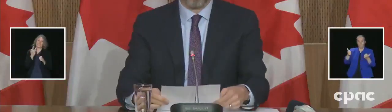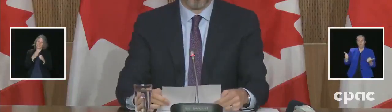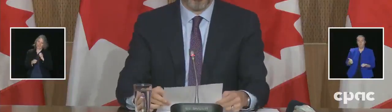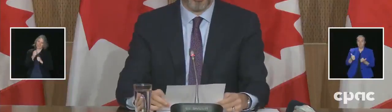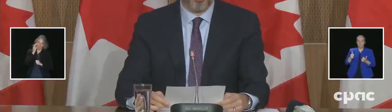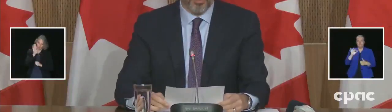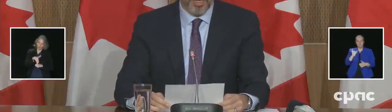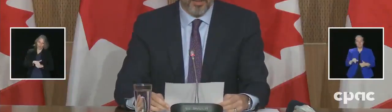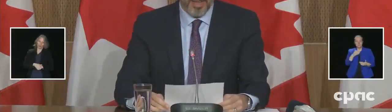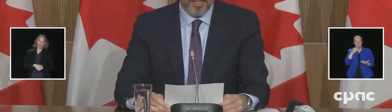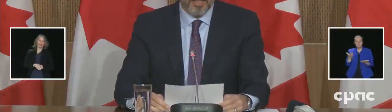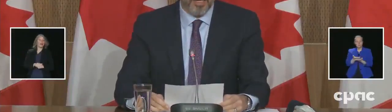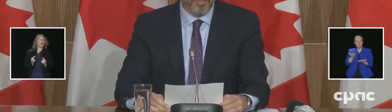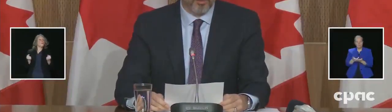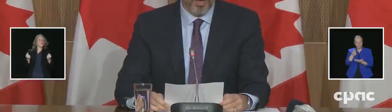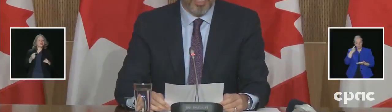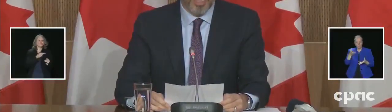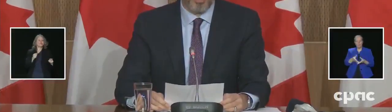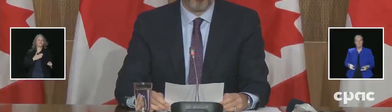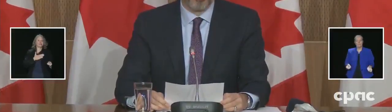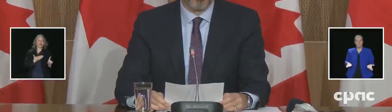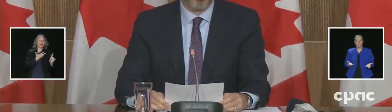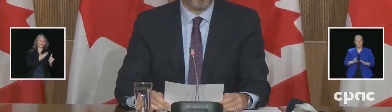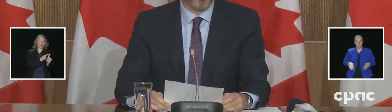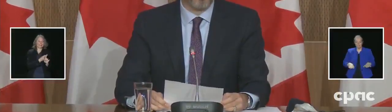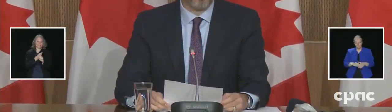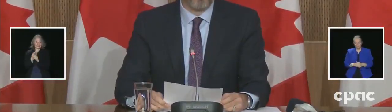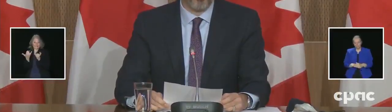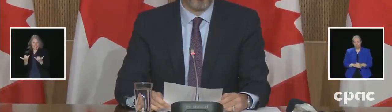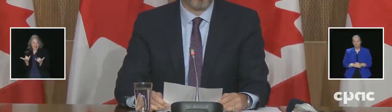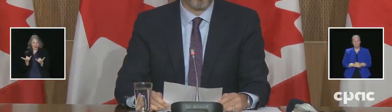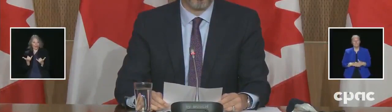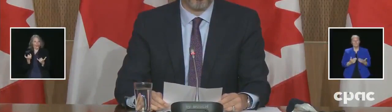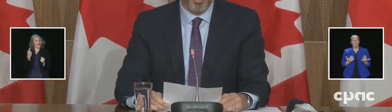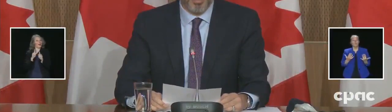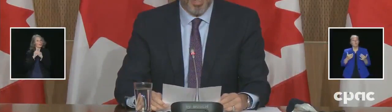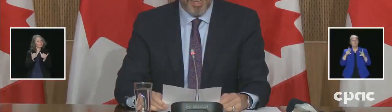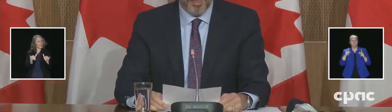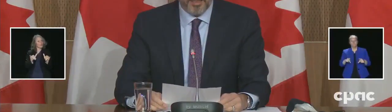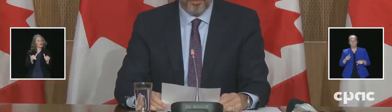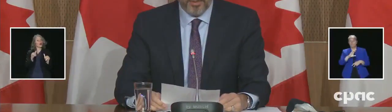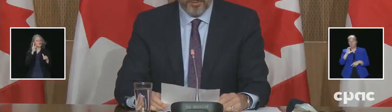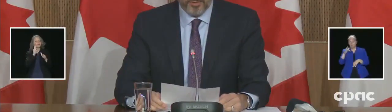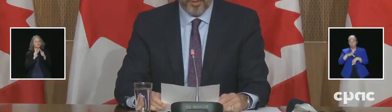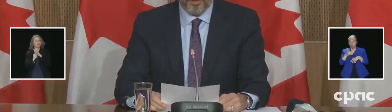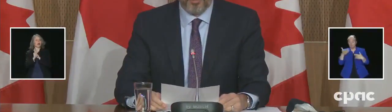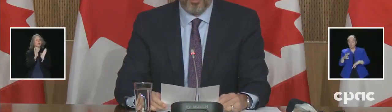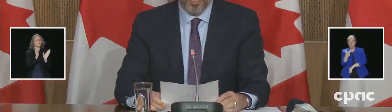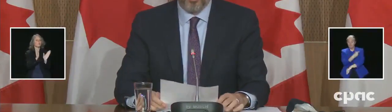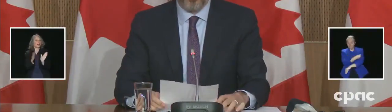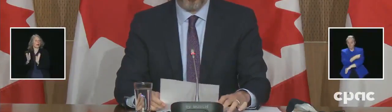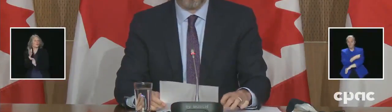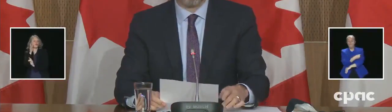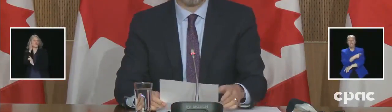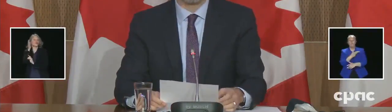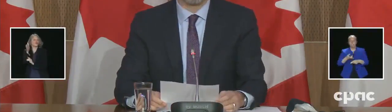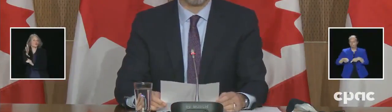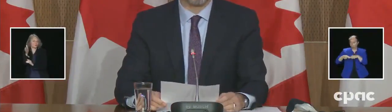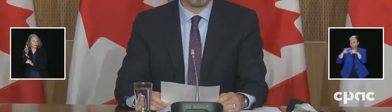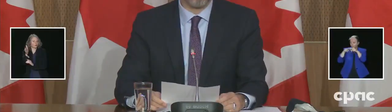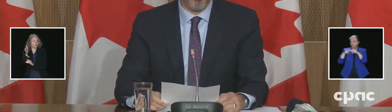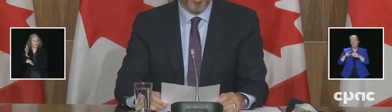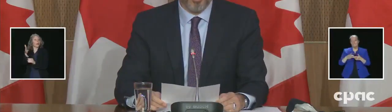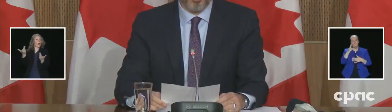While more and more Canadians are getting vaccinated right now, it's also important to plan ahead for the future. We've reached